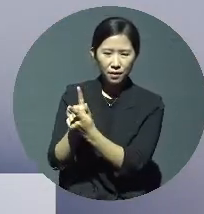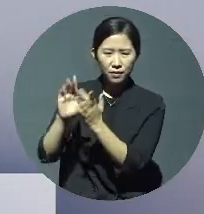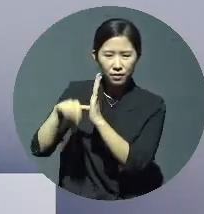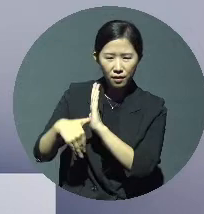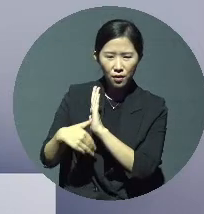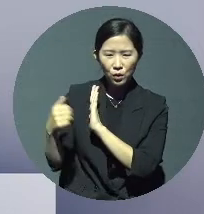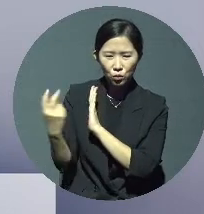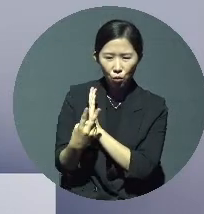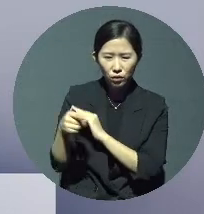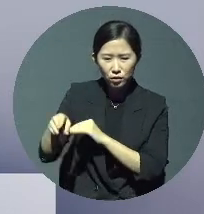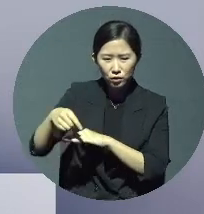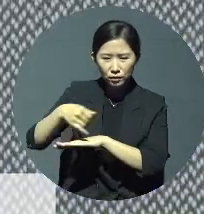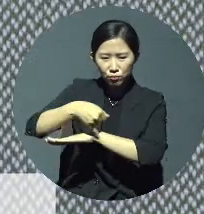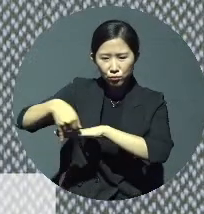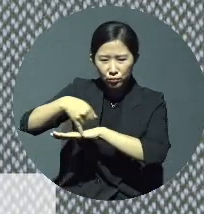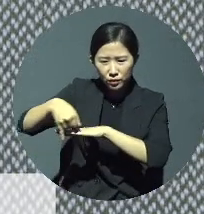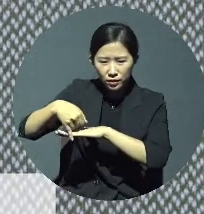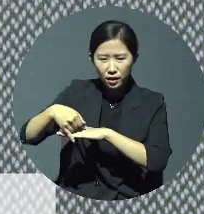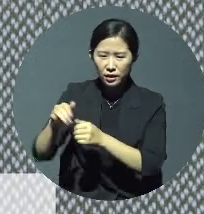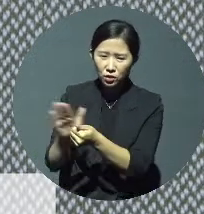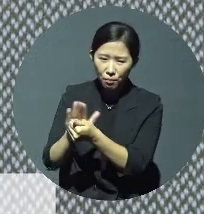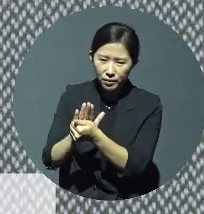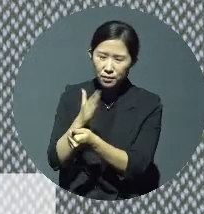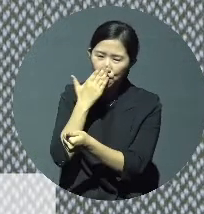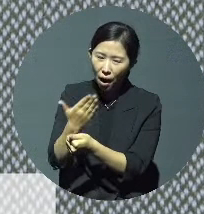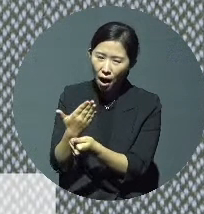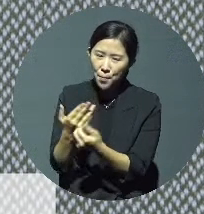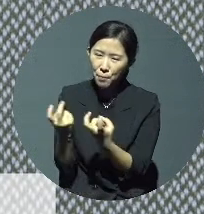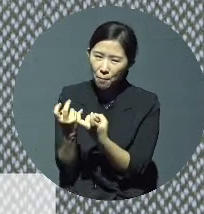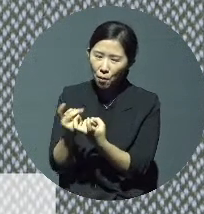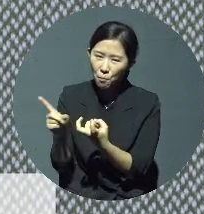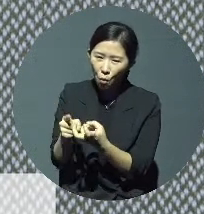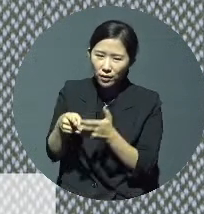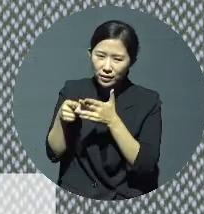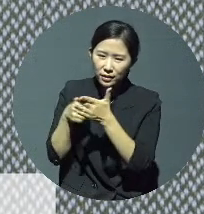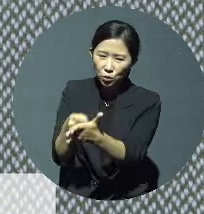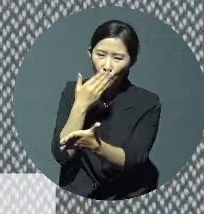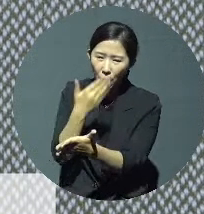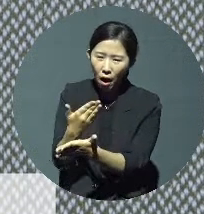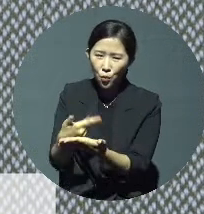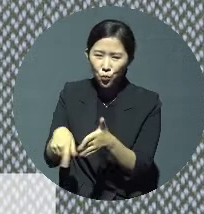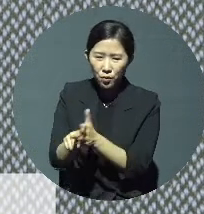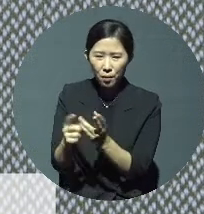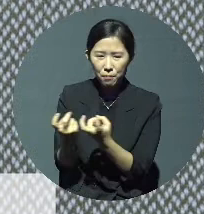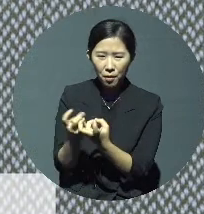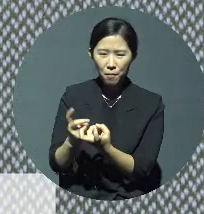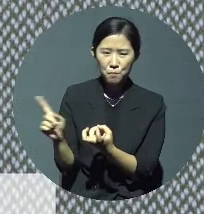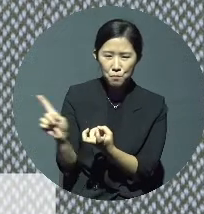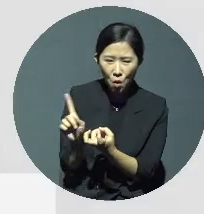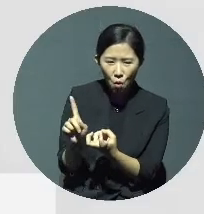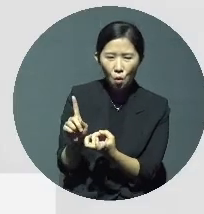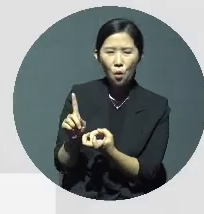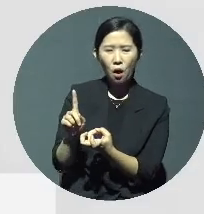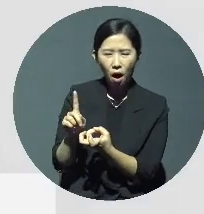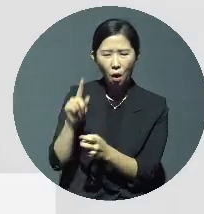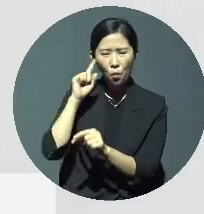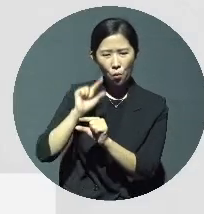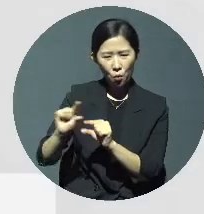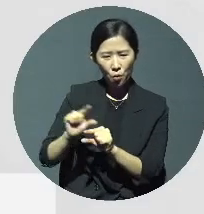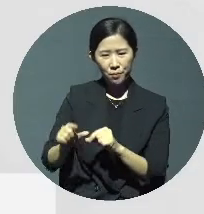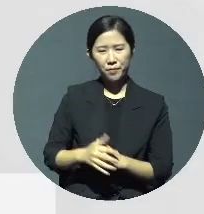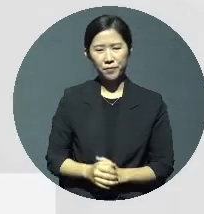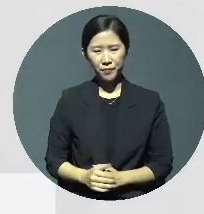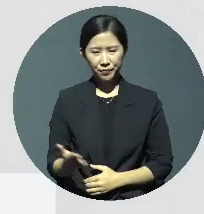our proximity to our fellow passengers, and how we can also temper that with sustainability,